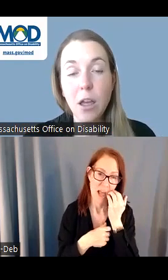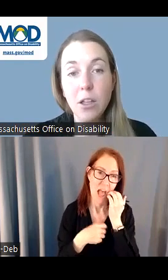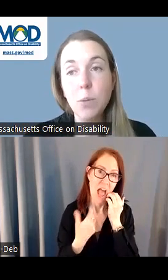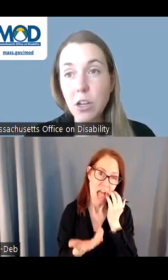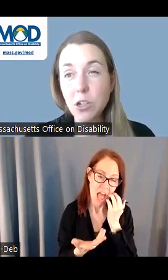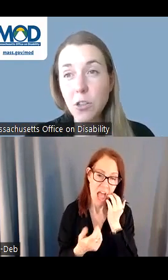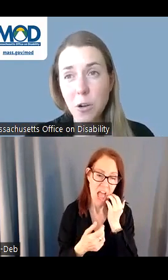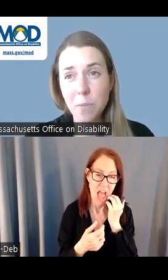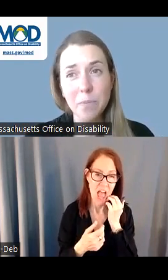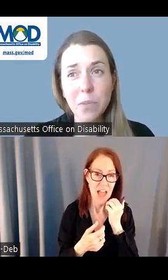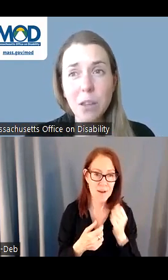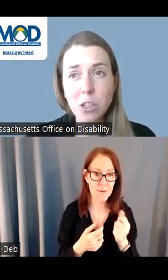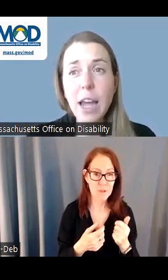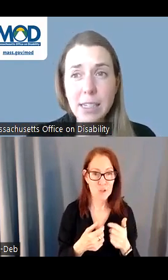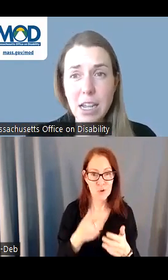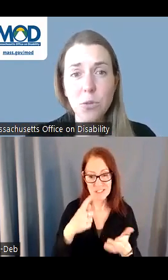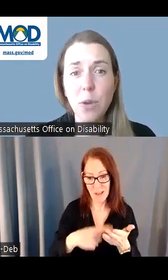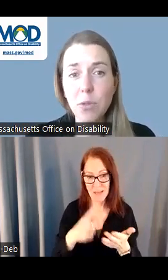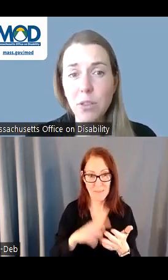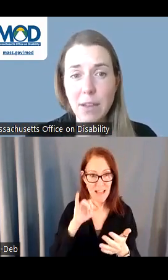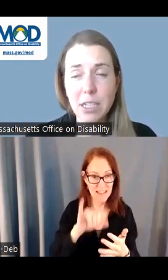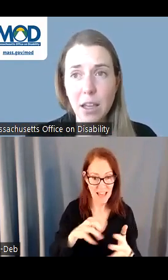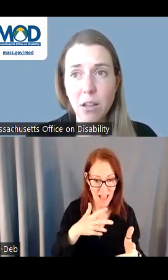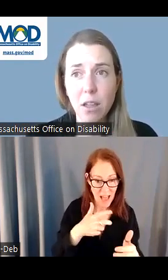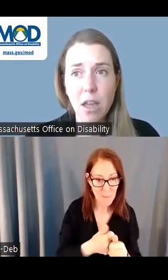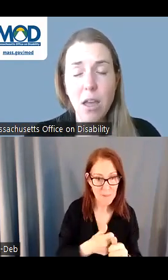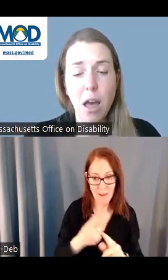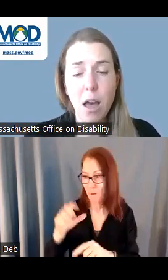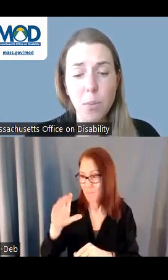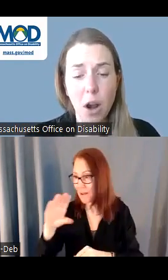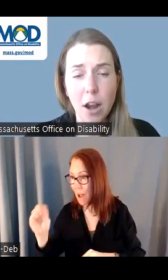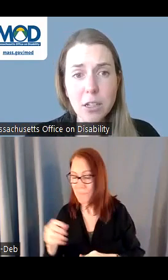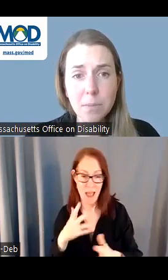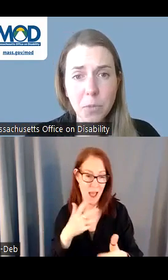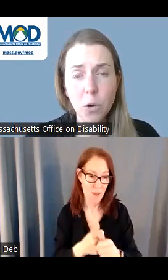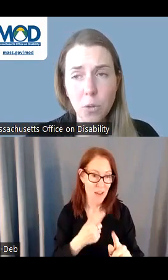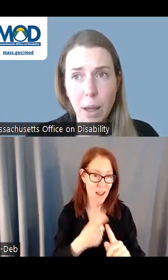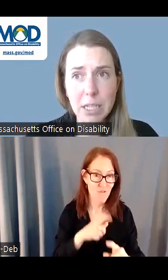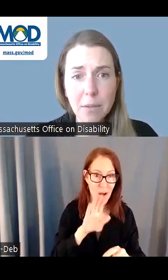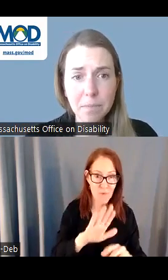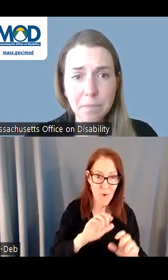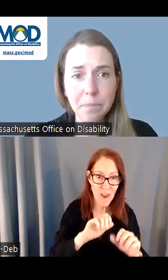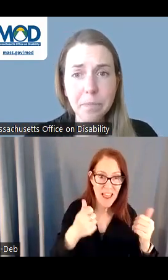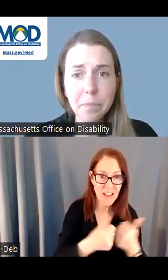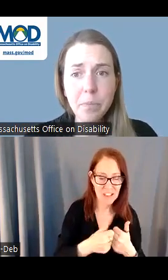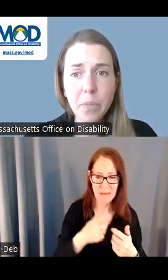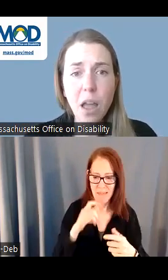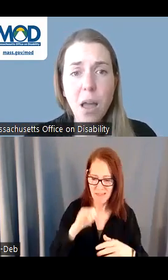inaccessible. So make sure that you're testing throughout the life cycle of the product or the website,